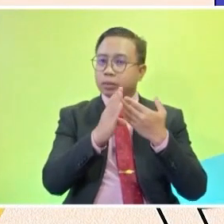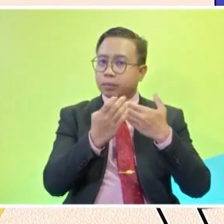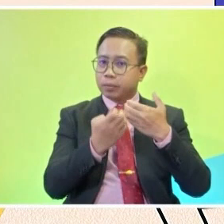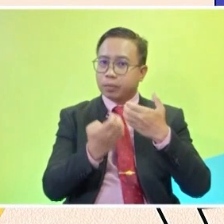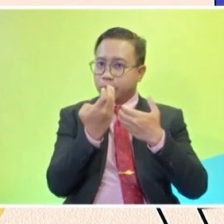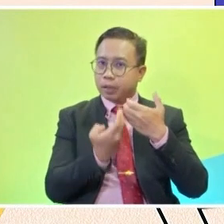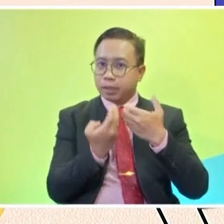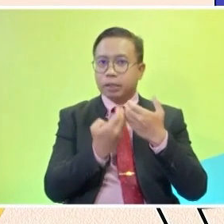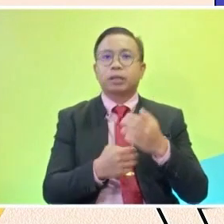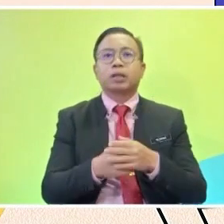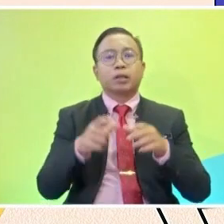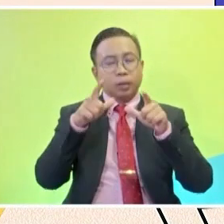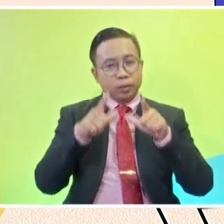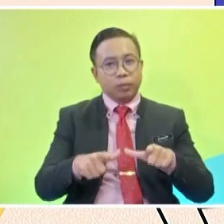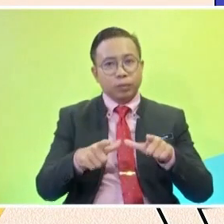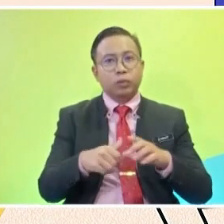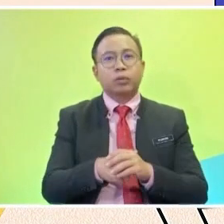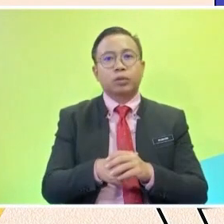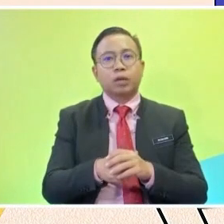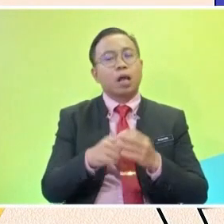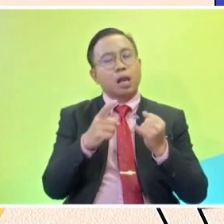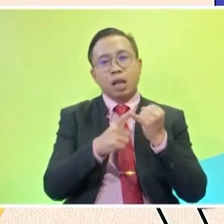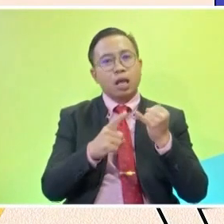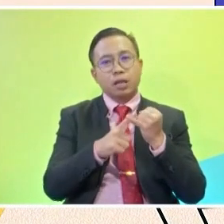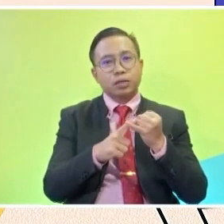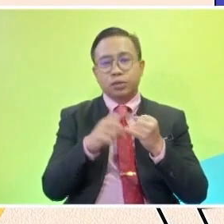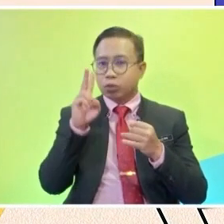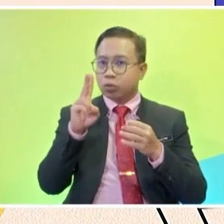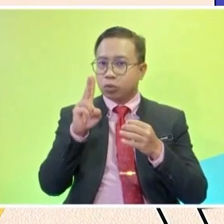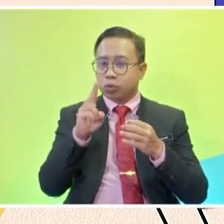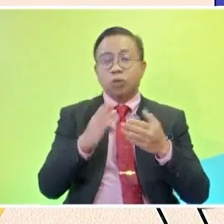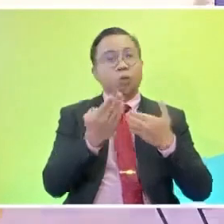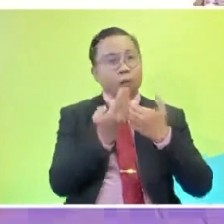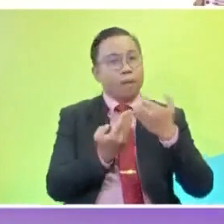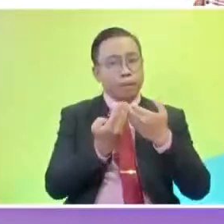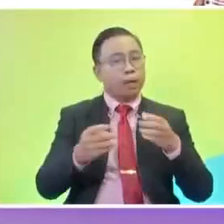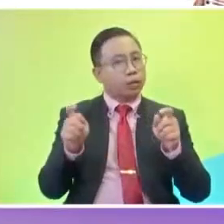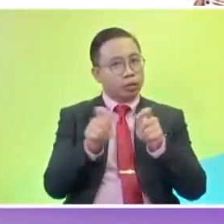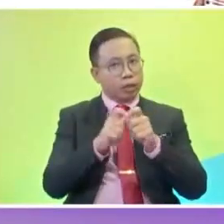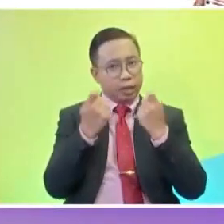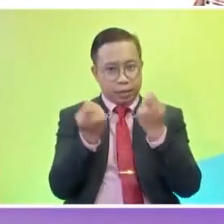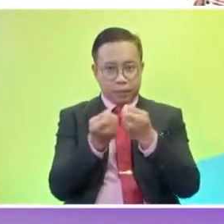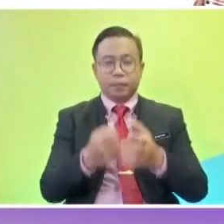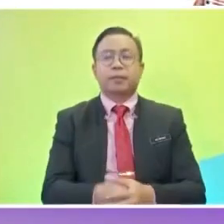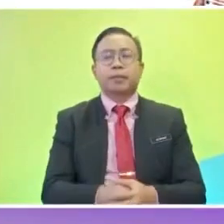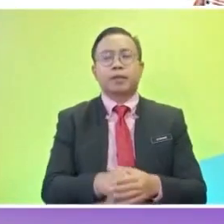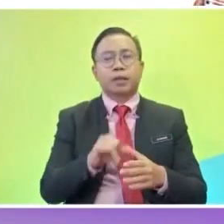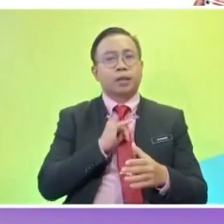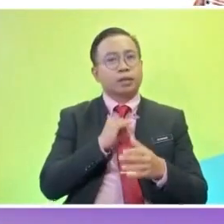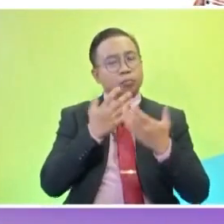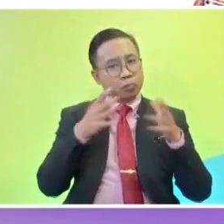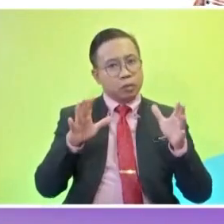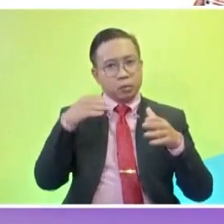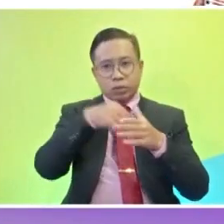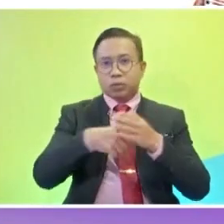tomato slices and salad. Okay, and lastly, you put the two slices of bread together. Okay, so these steps, okay, I did not include the